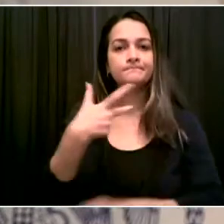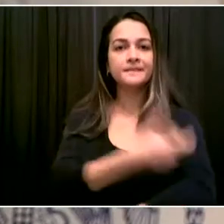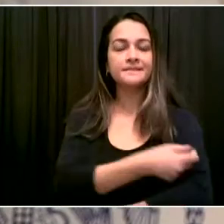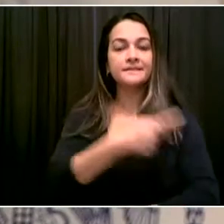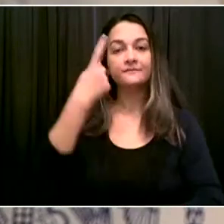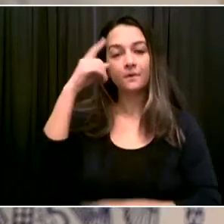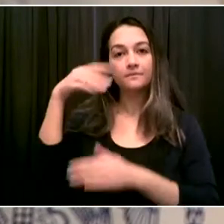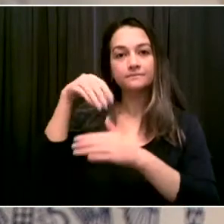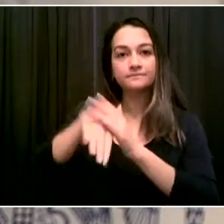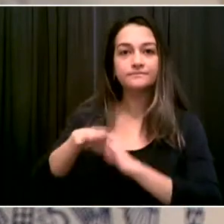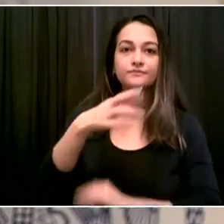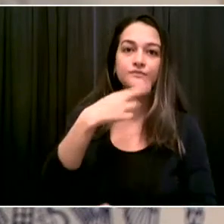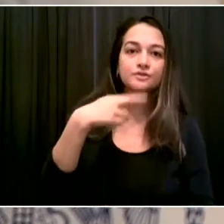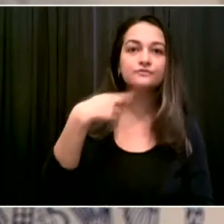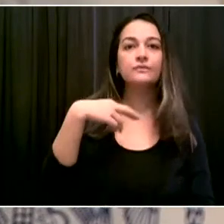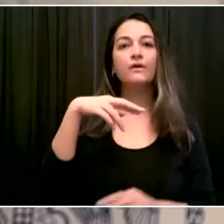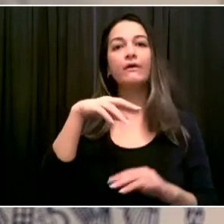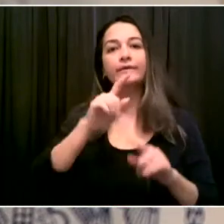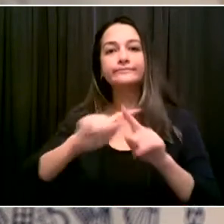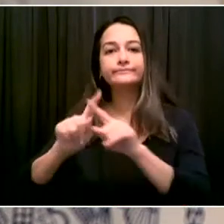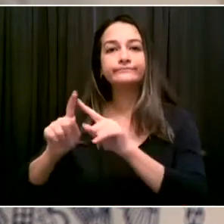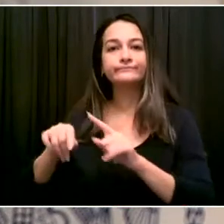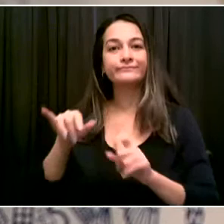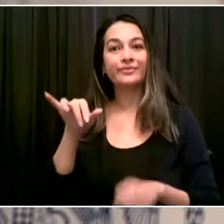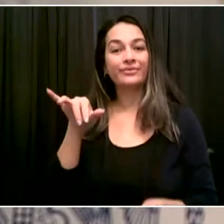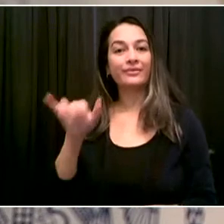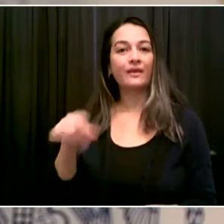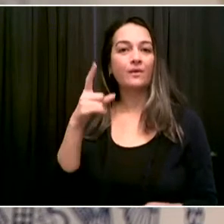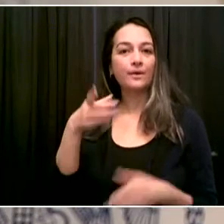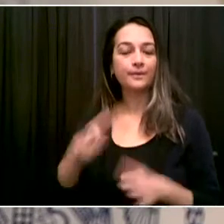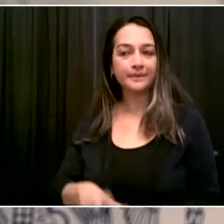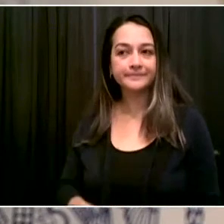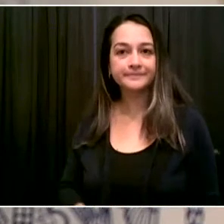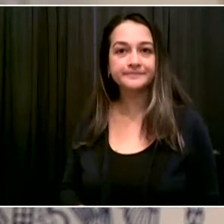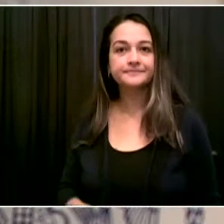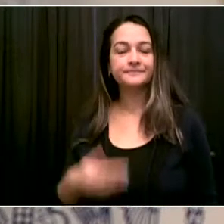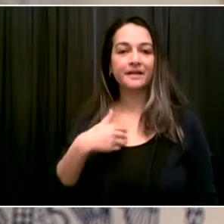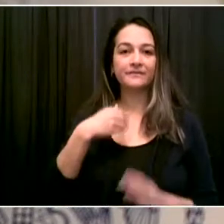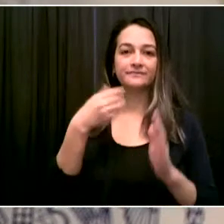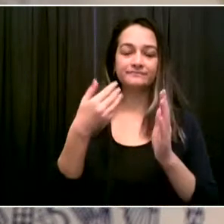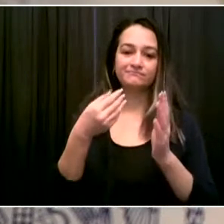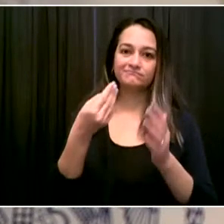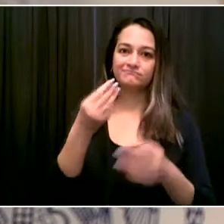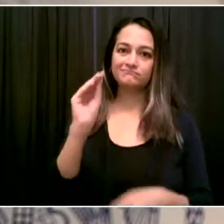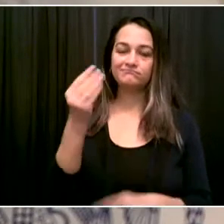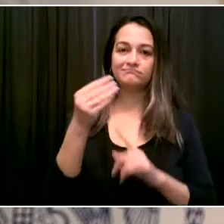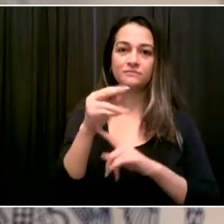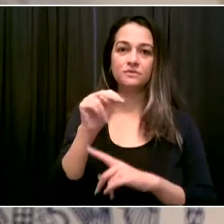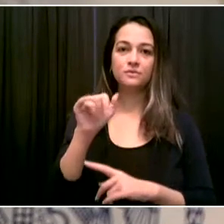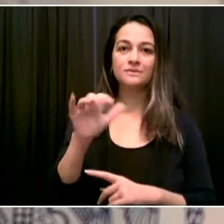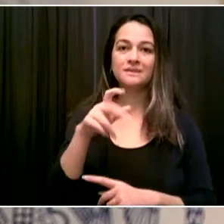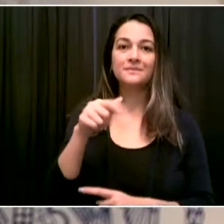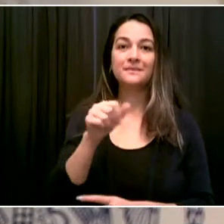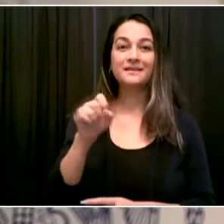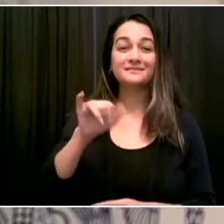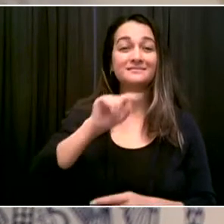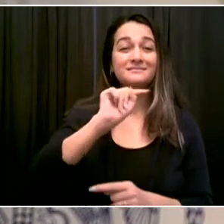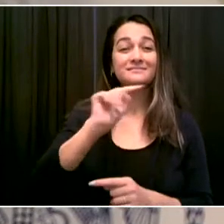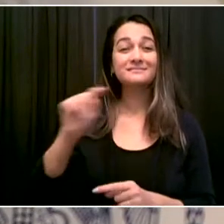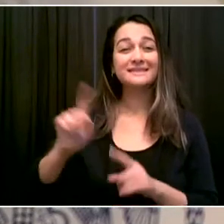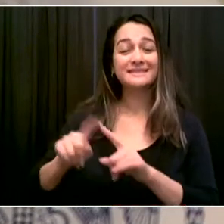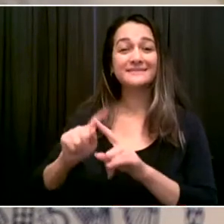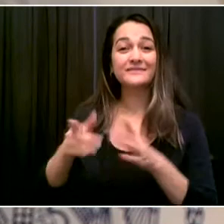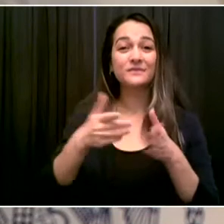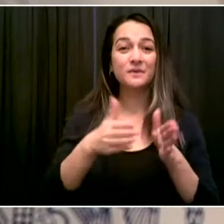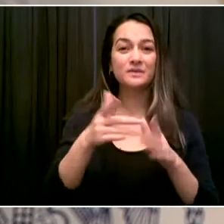going to add up, and they're going to have a particular impact in the places where fewer people are vaccinated. We're going to reach people